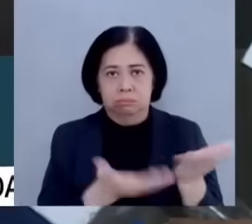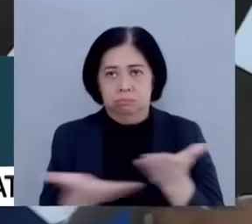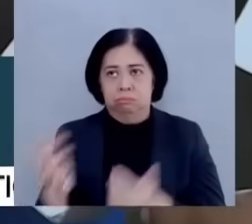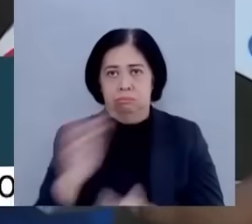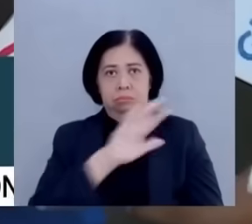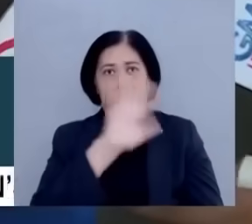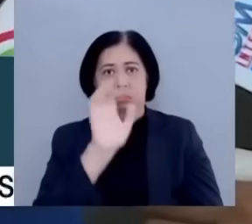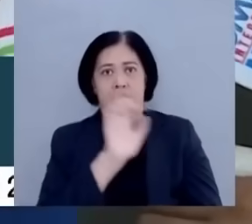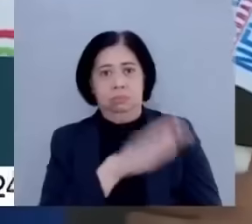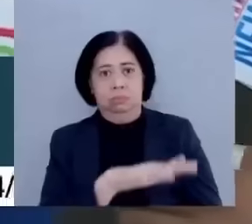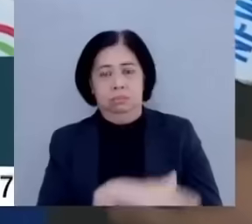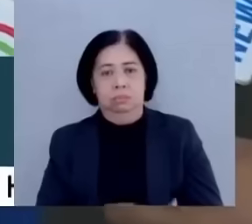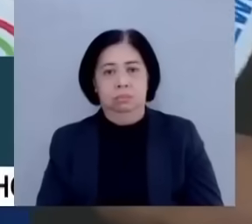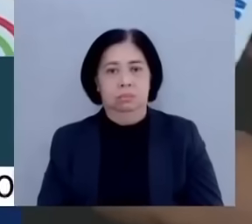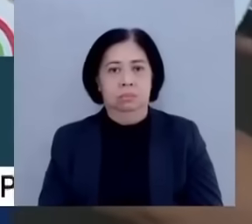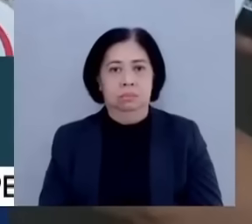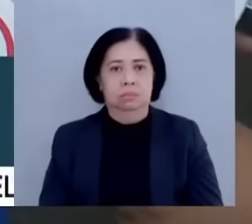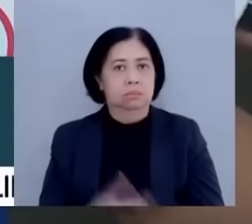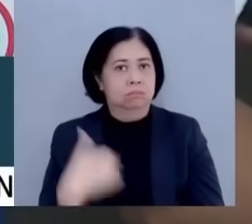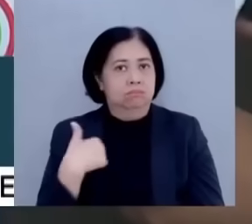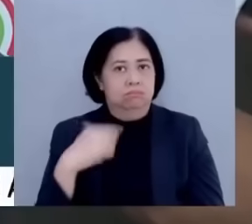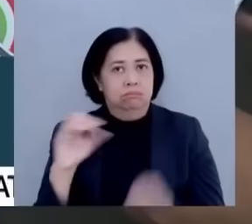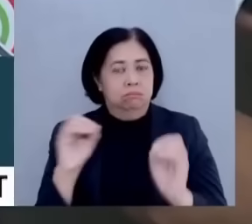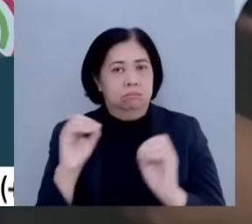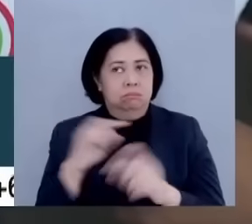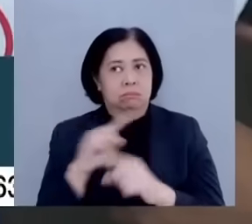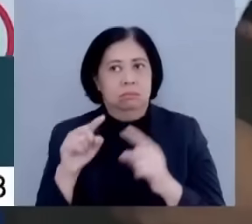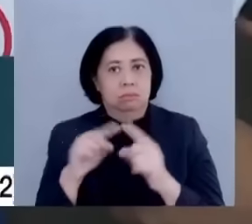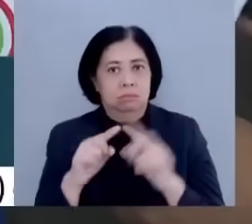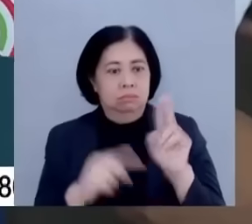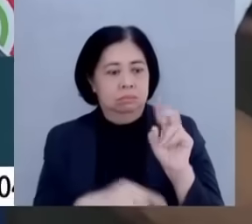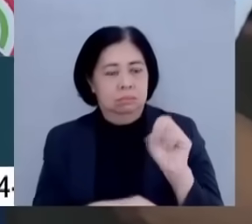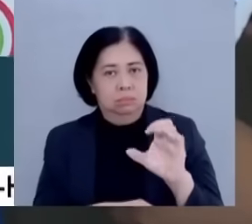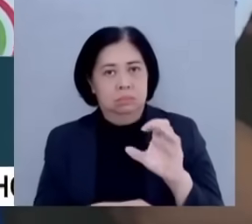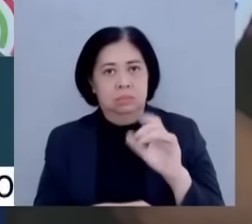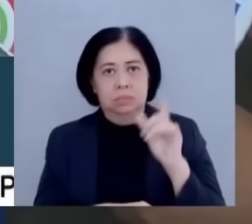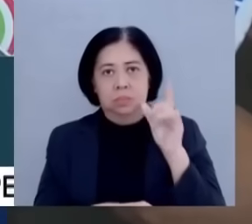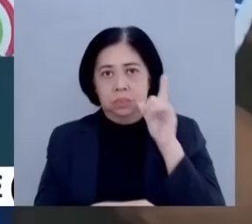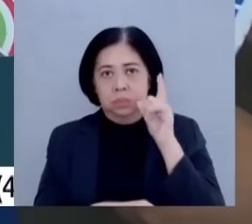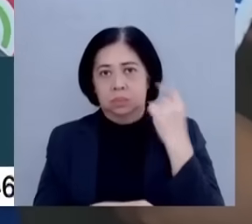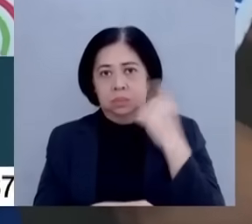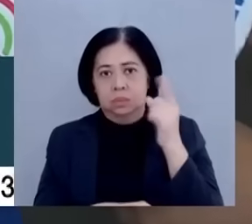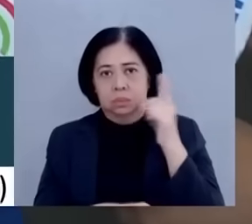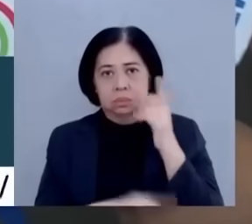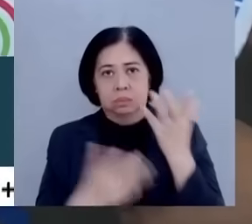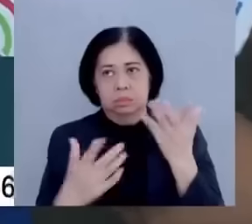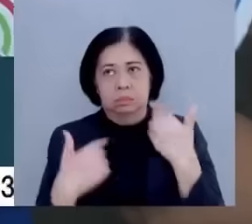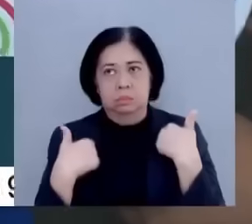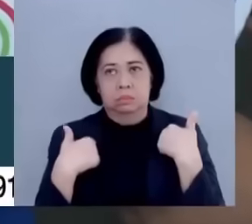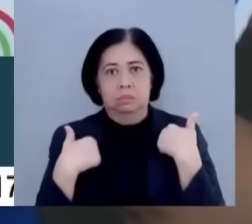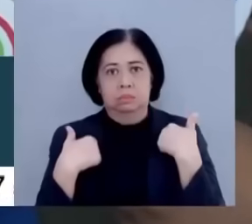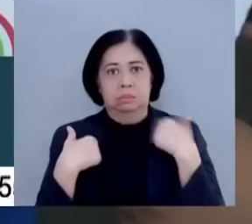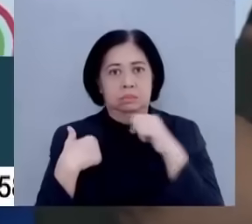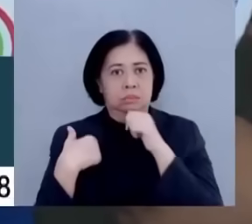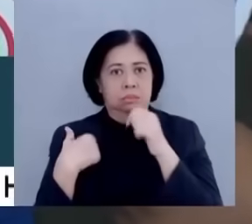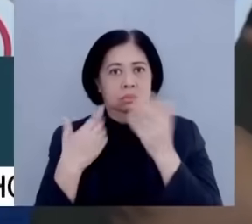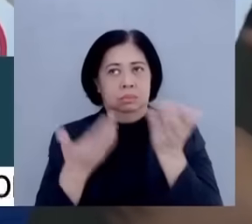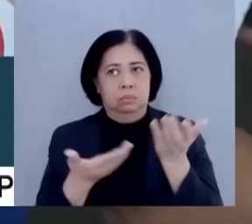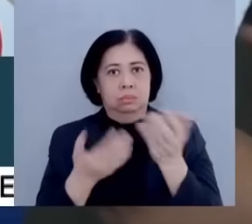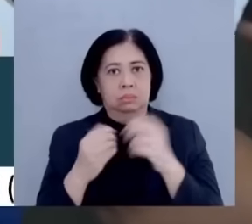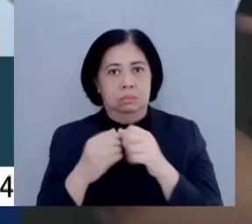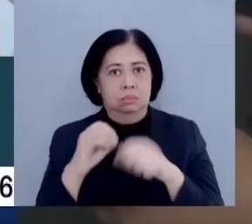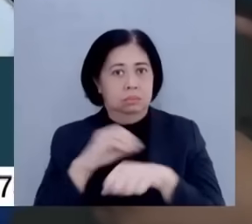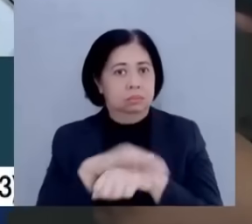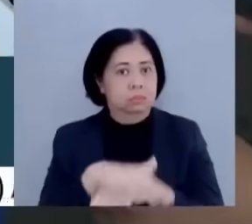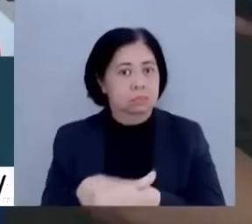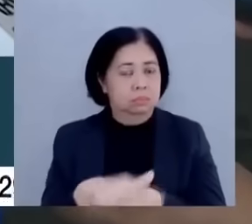there. I was not there when Yusek Lopez attended the hearing, so I was not there to influence